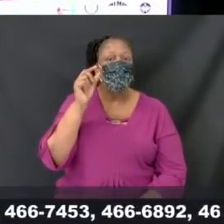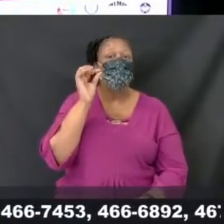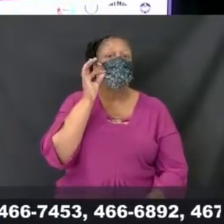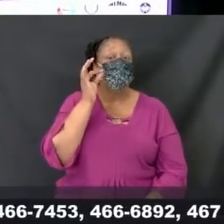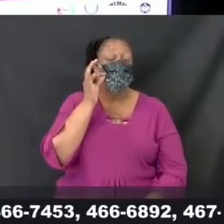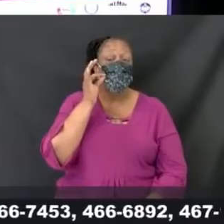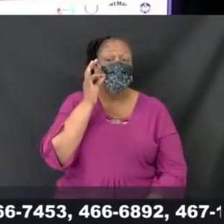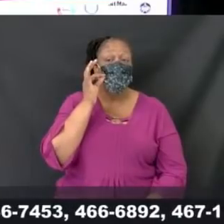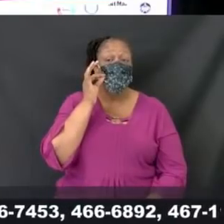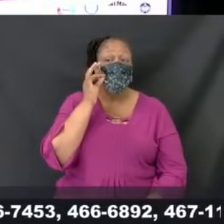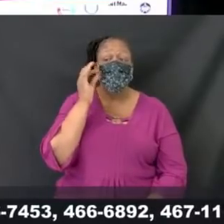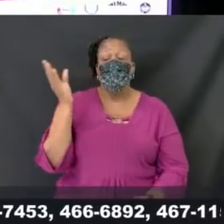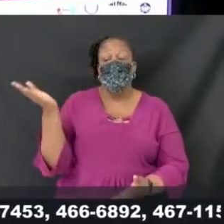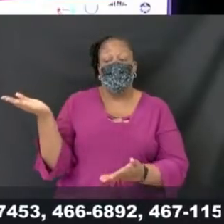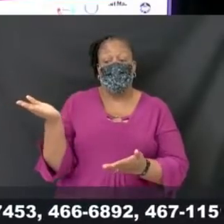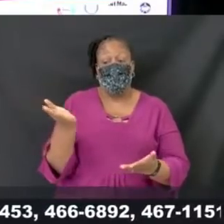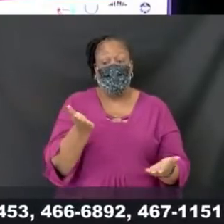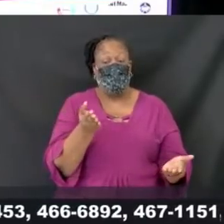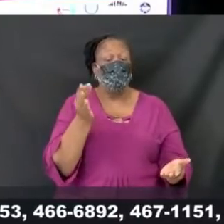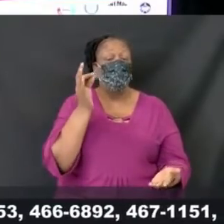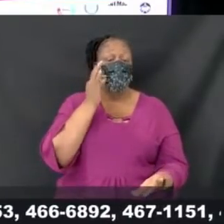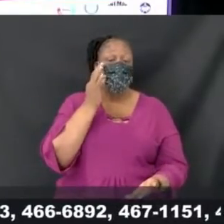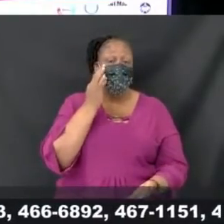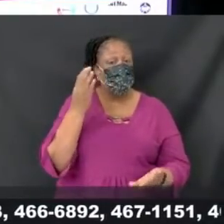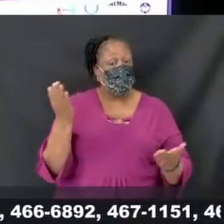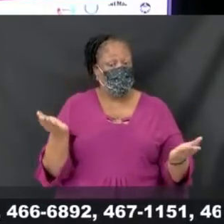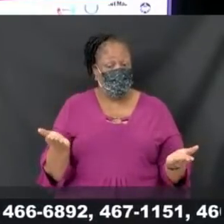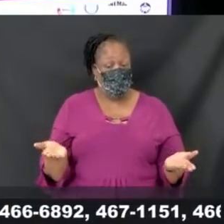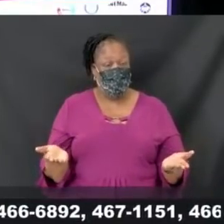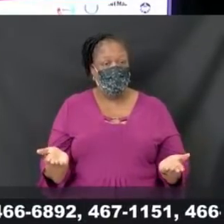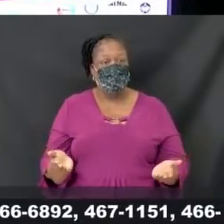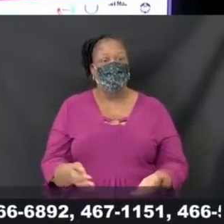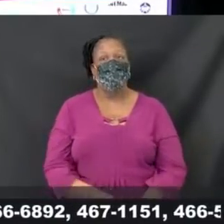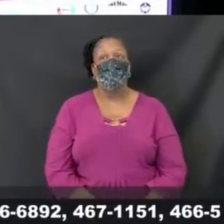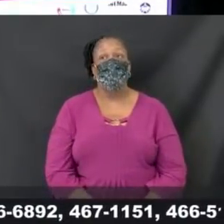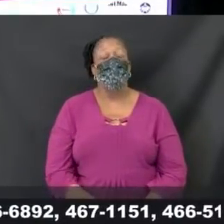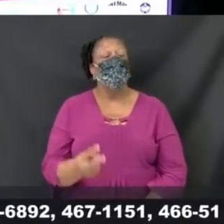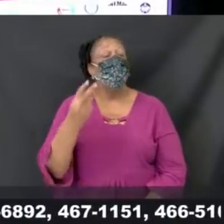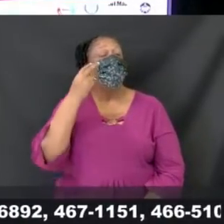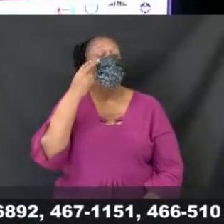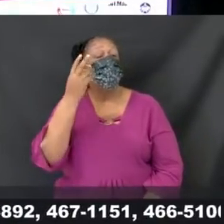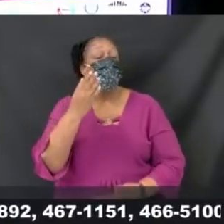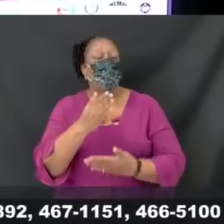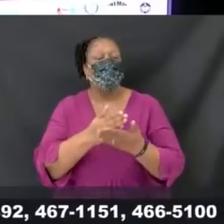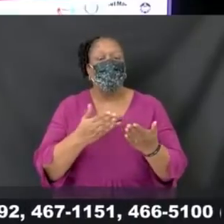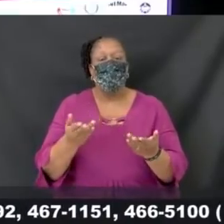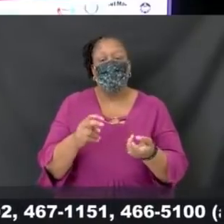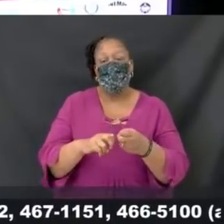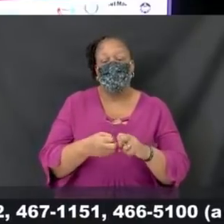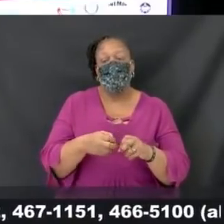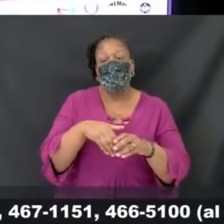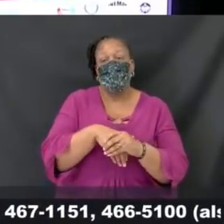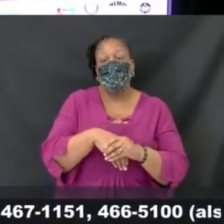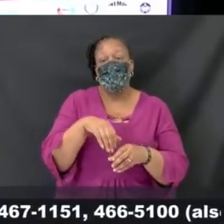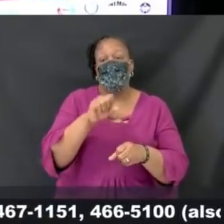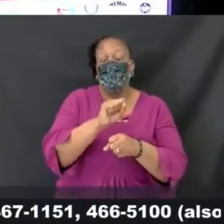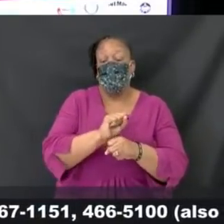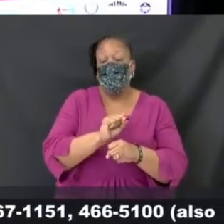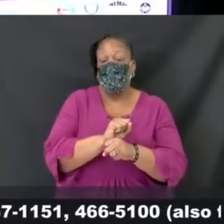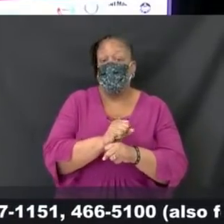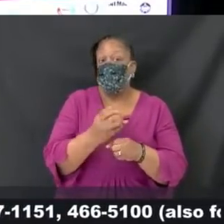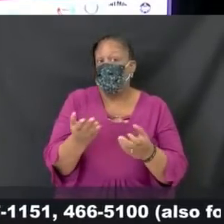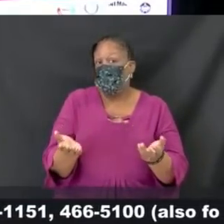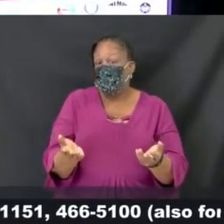the supply of goods. We have to look at the disruption that is happening in the workforce, and that was one of my major